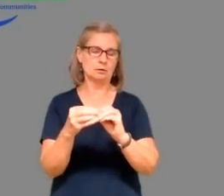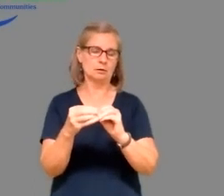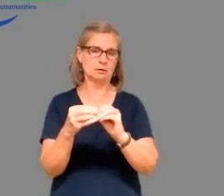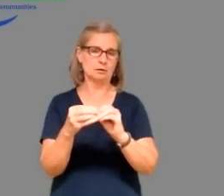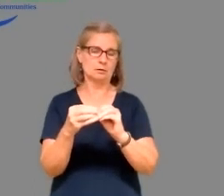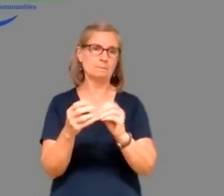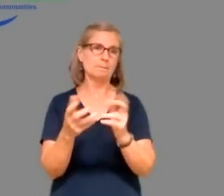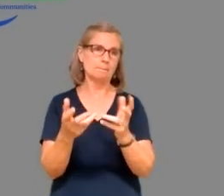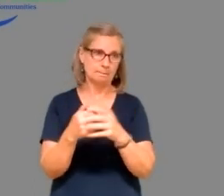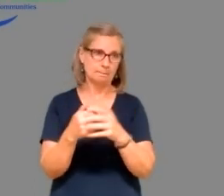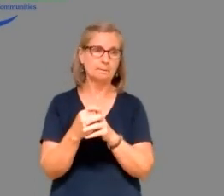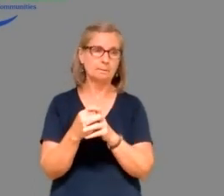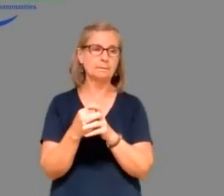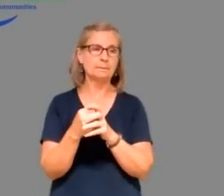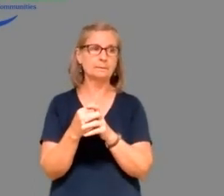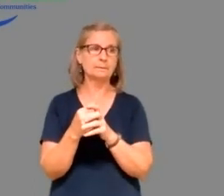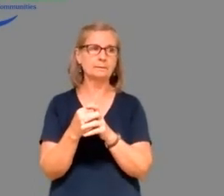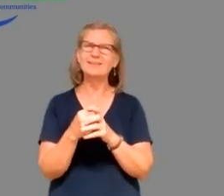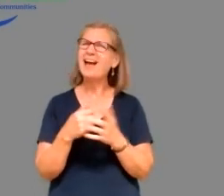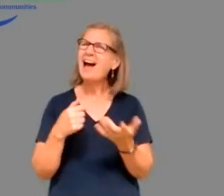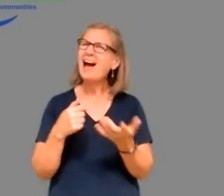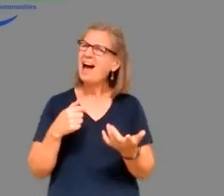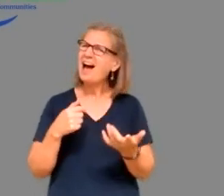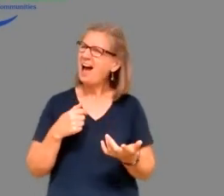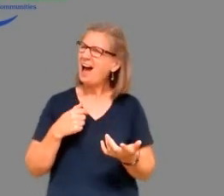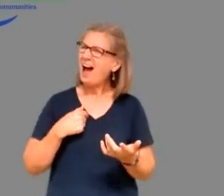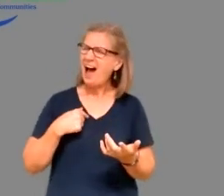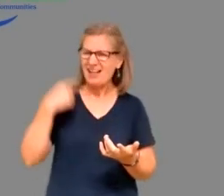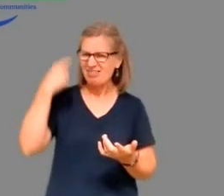of the local counties are.